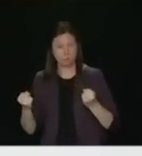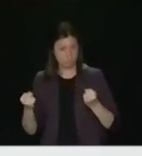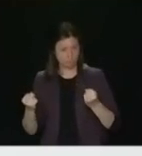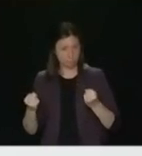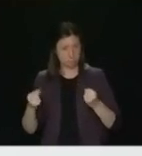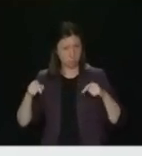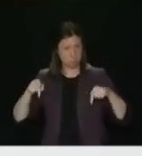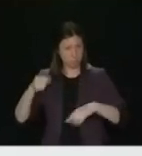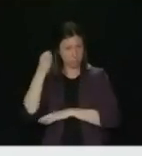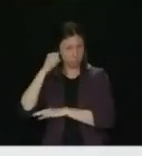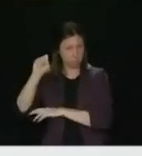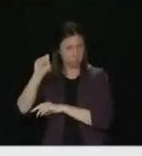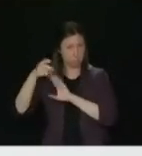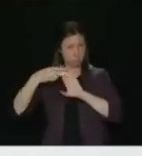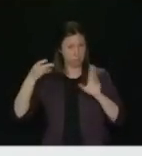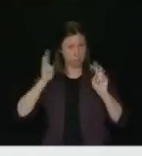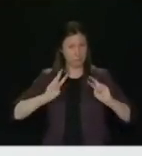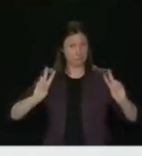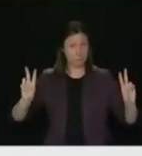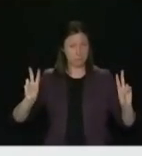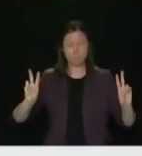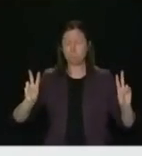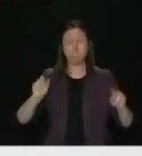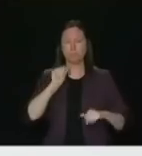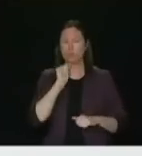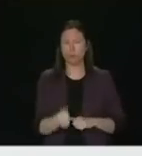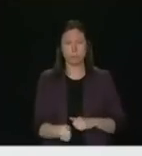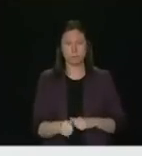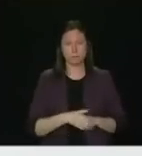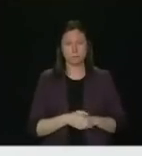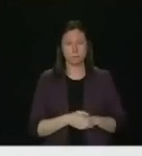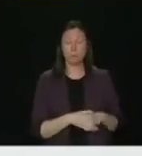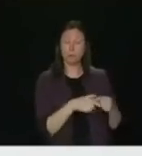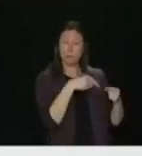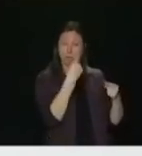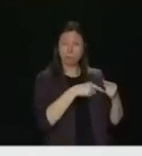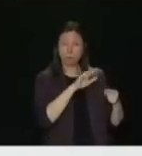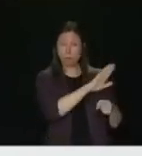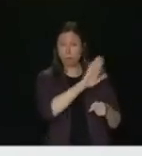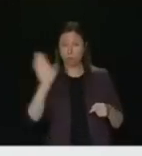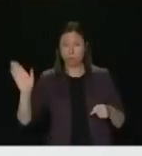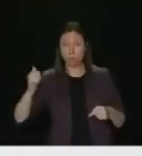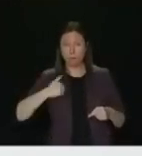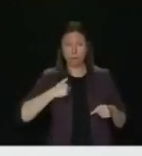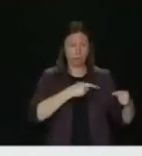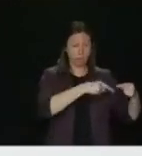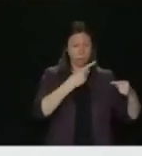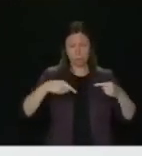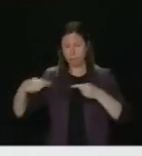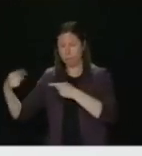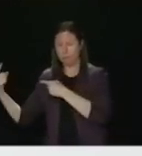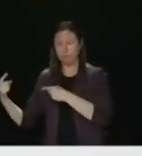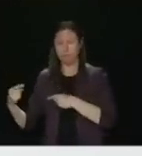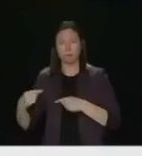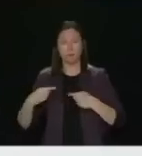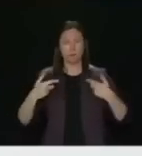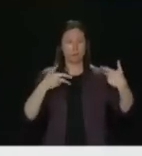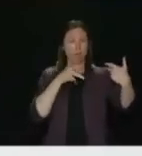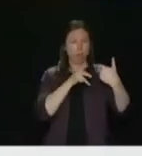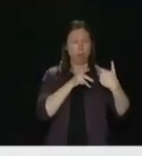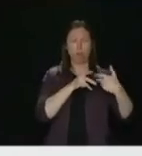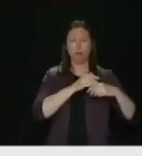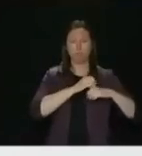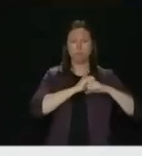a peaceful protest. At the borders in different parts of the country, the blockades are harming our